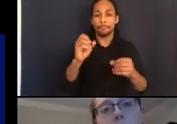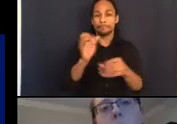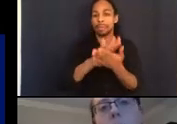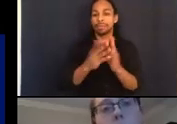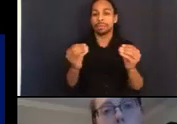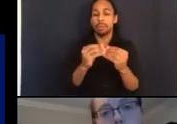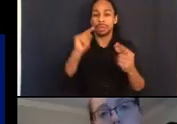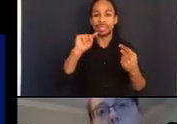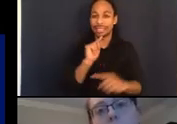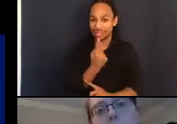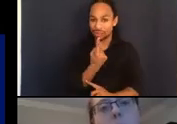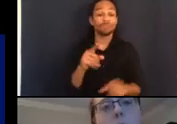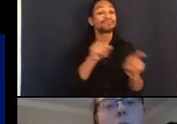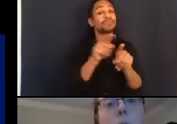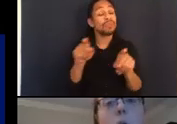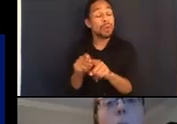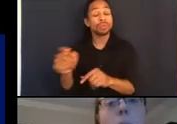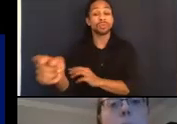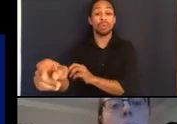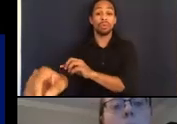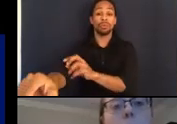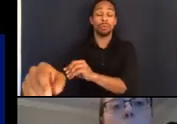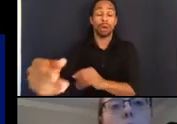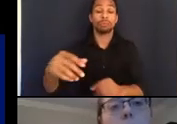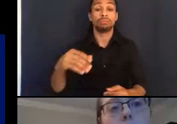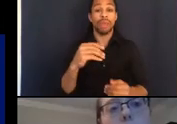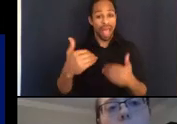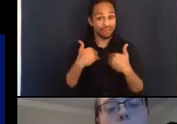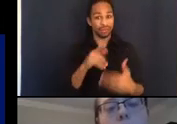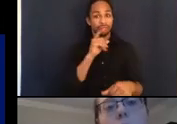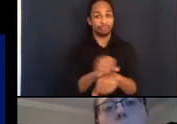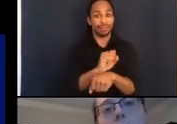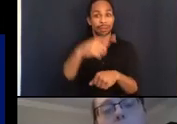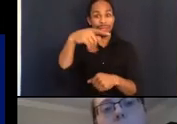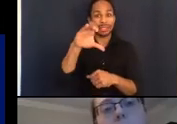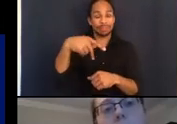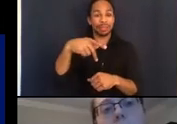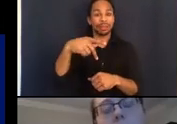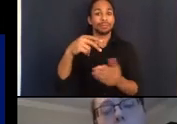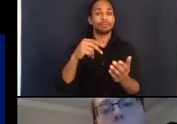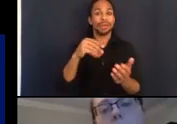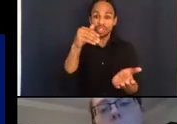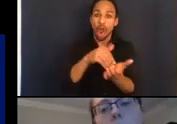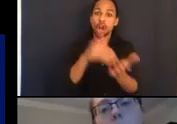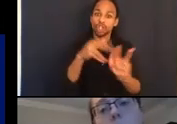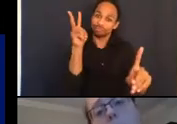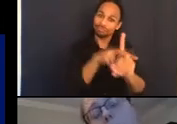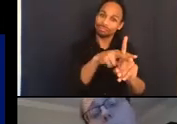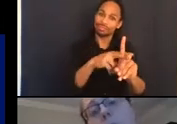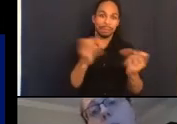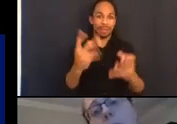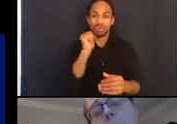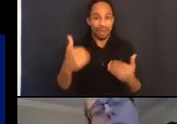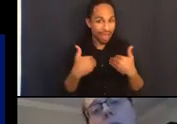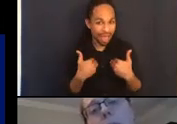but also things like paid time off and the ability to work from home. So in late March, our office, Senator Warren and our colleague in